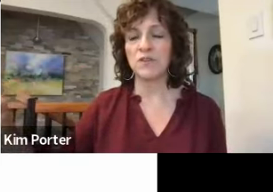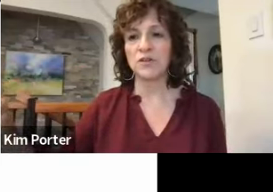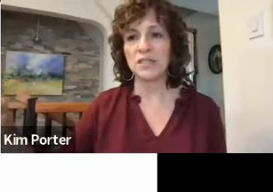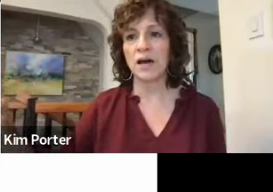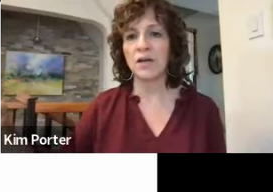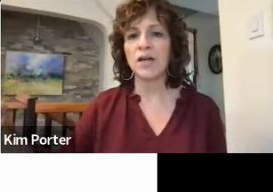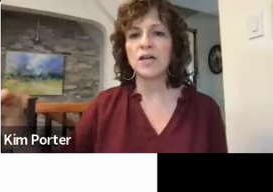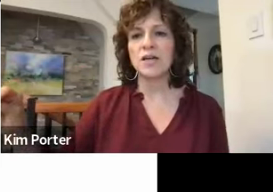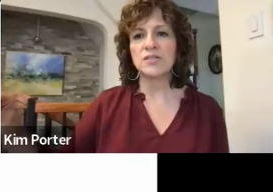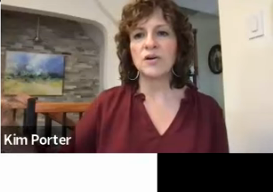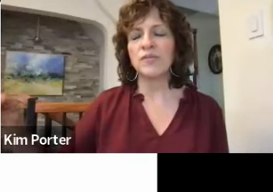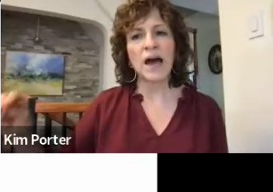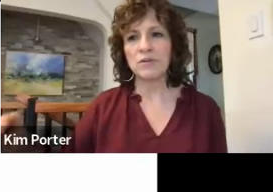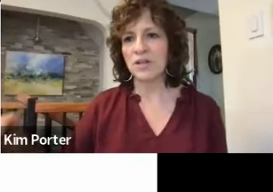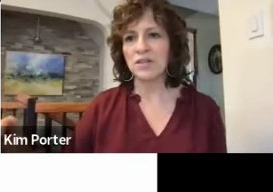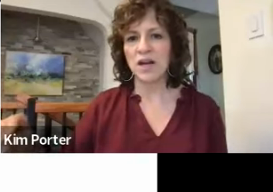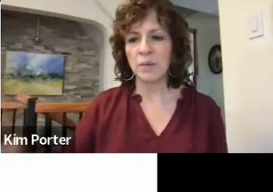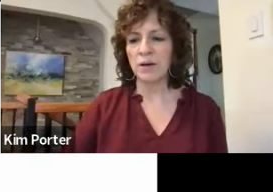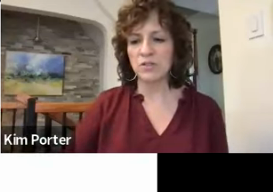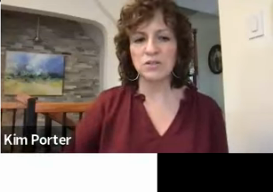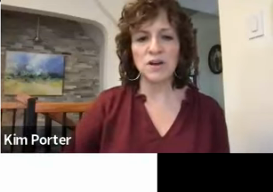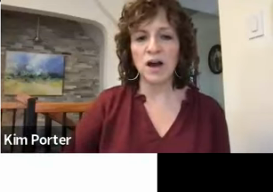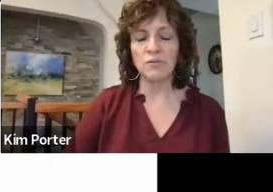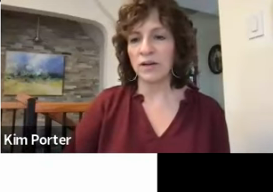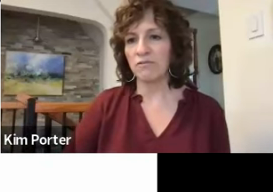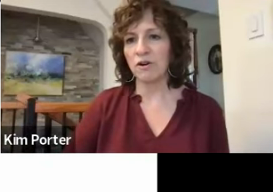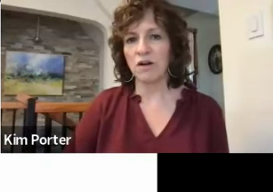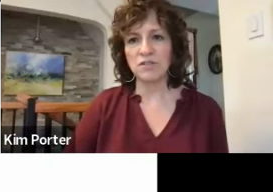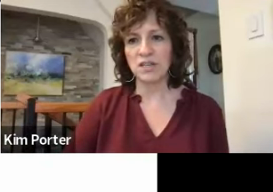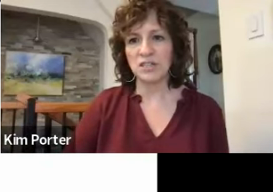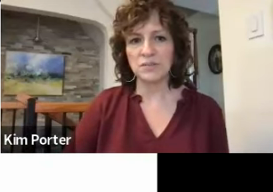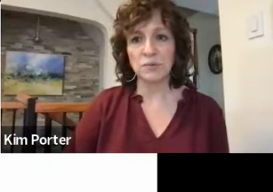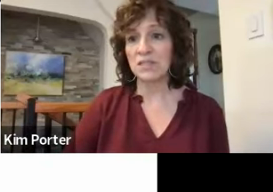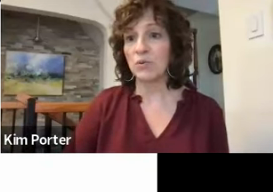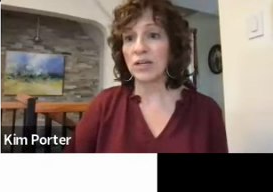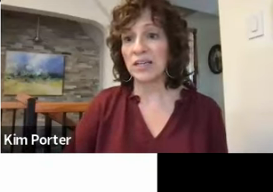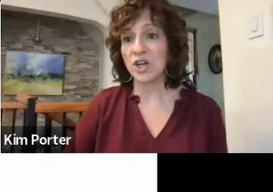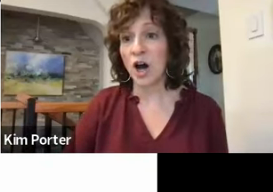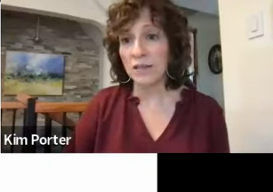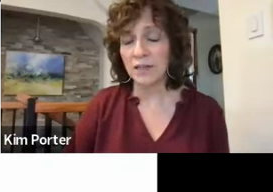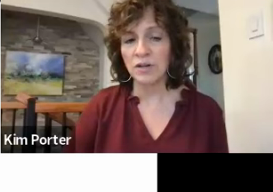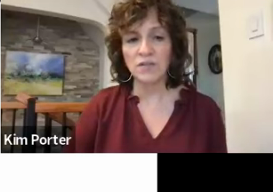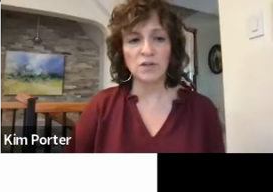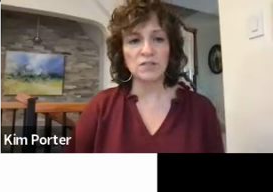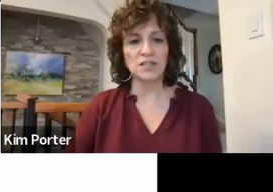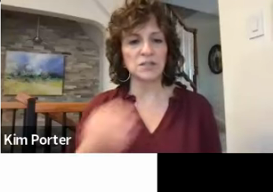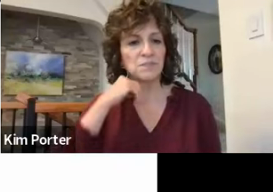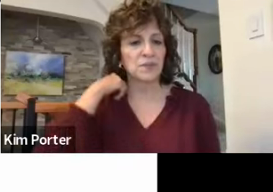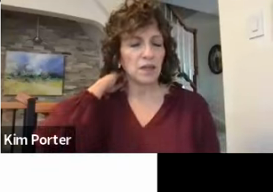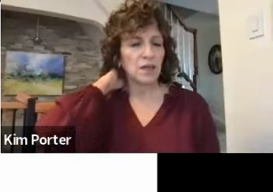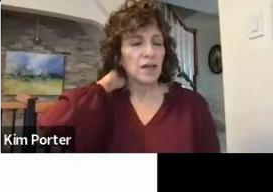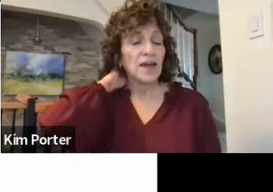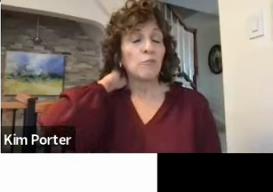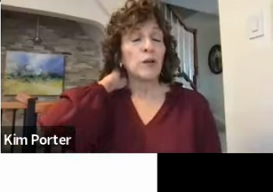mom just figured this out. So that was not the time. I was not ready for a conversation. I wasn't even ready to talk, let alone have a